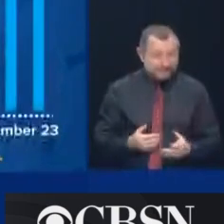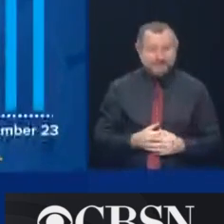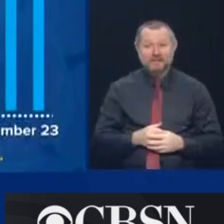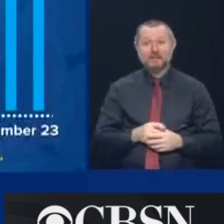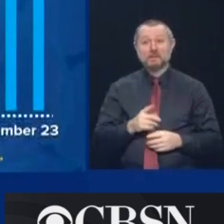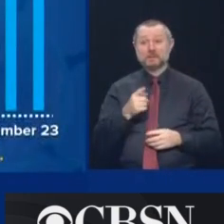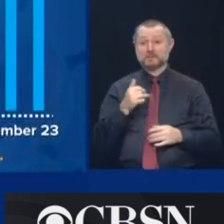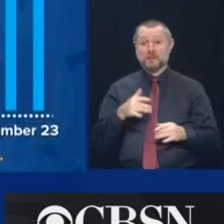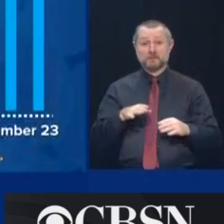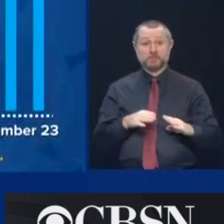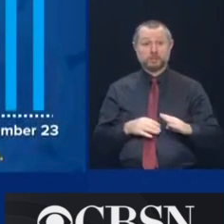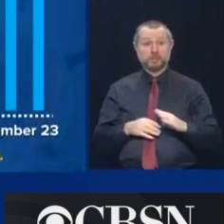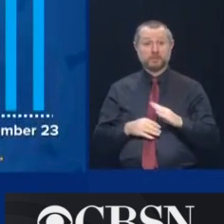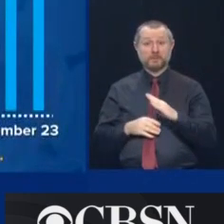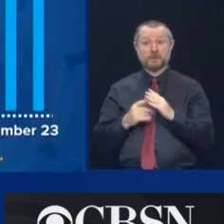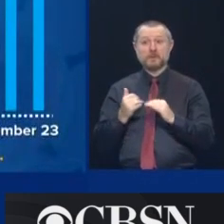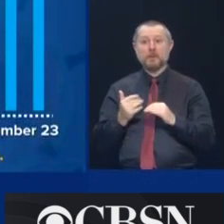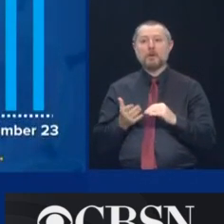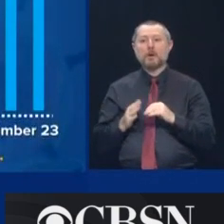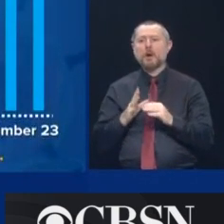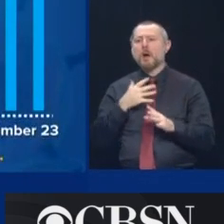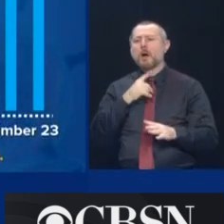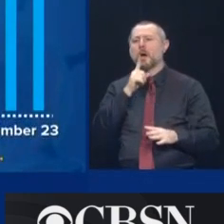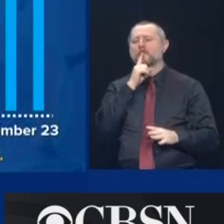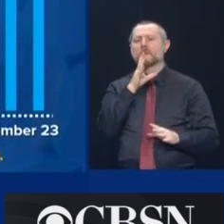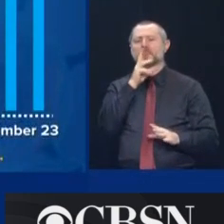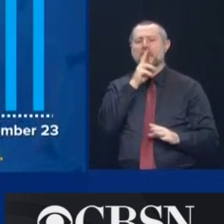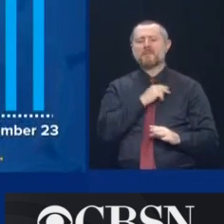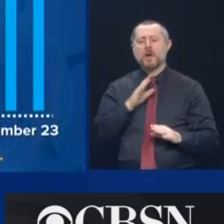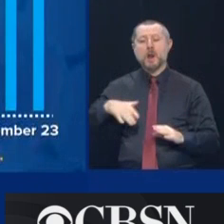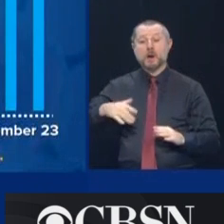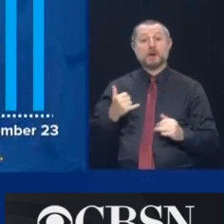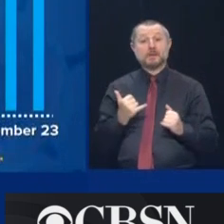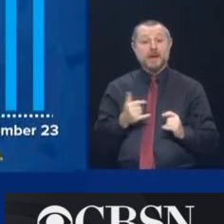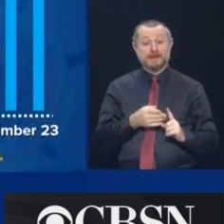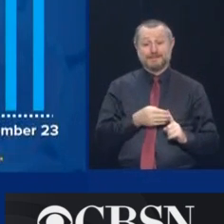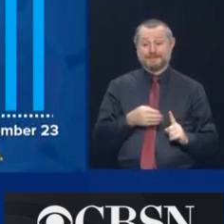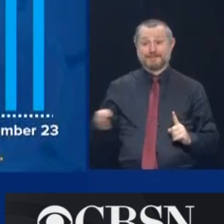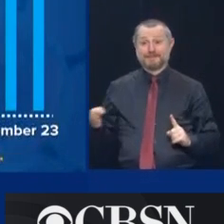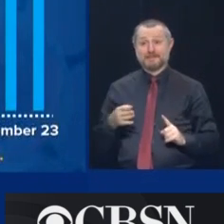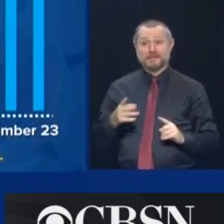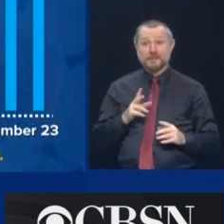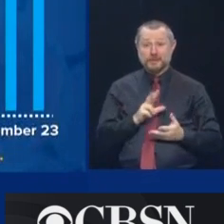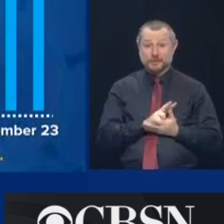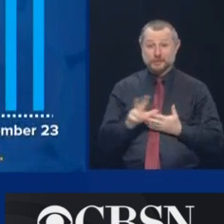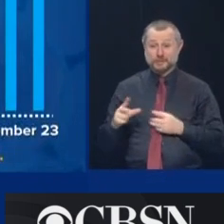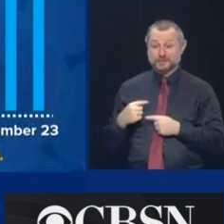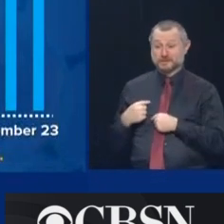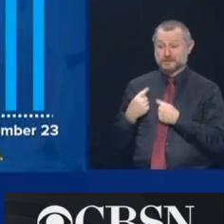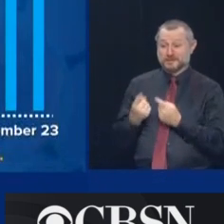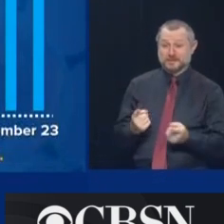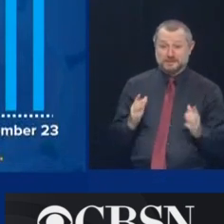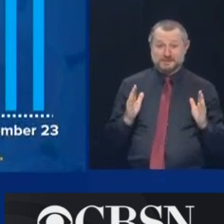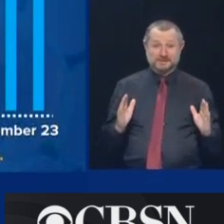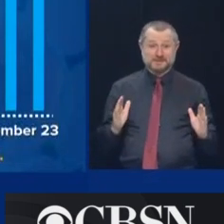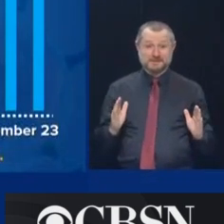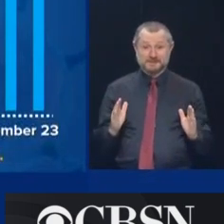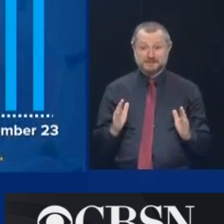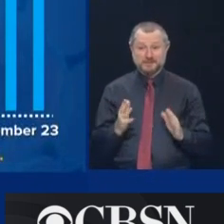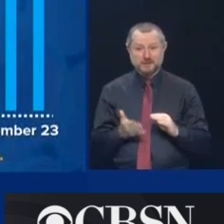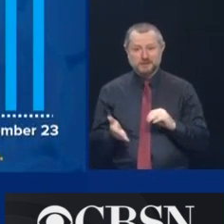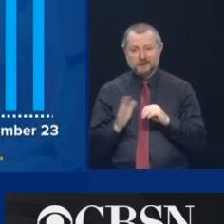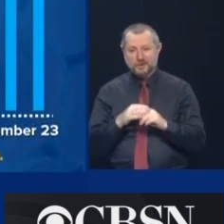increase right now, you see it going up. Over 3 weeks, it has gone up